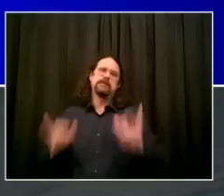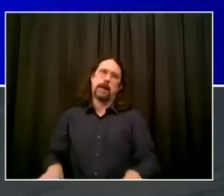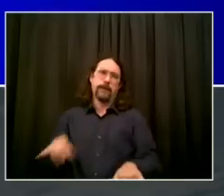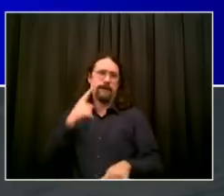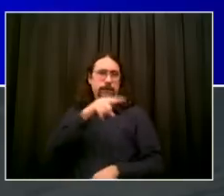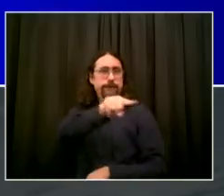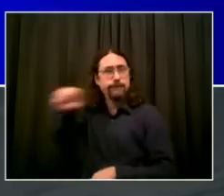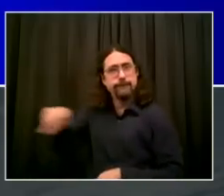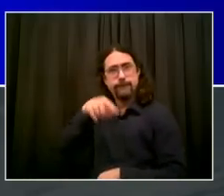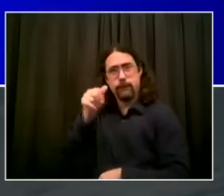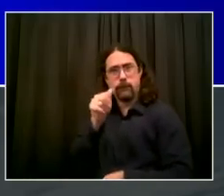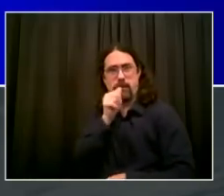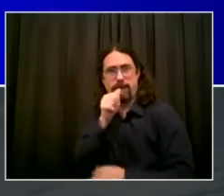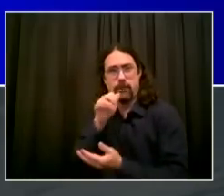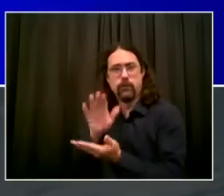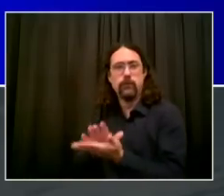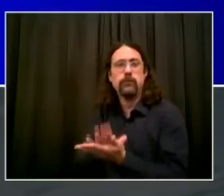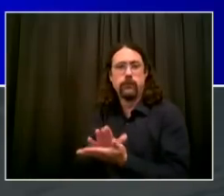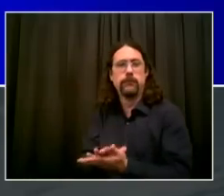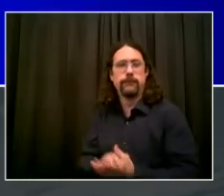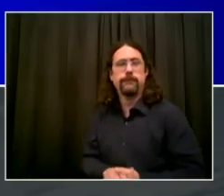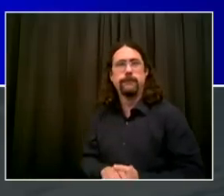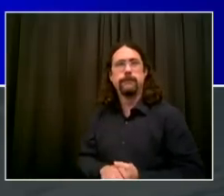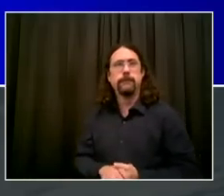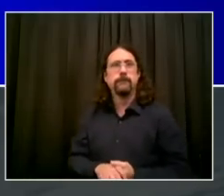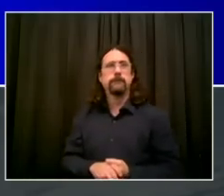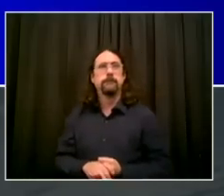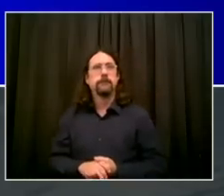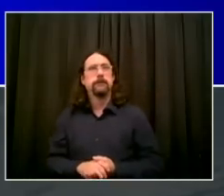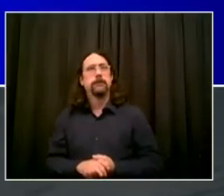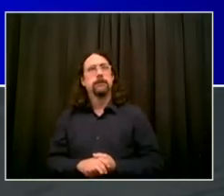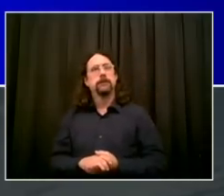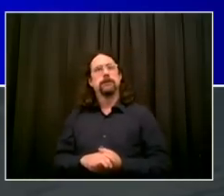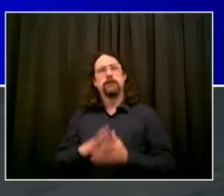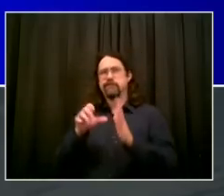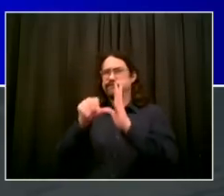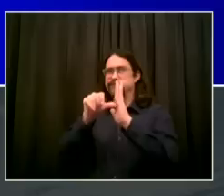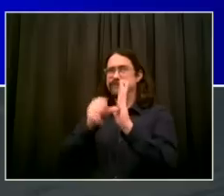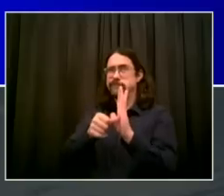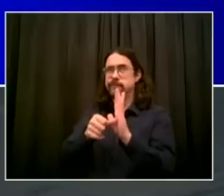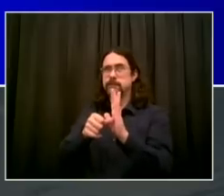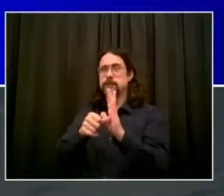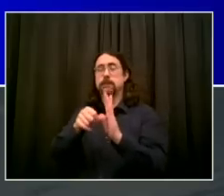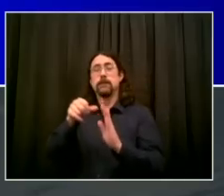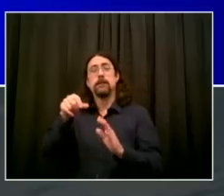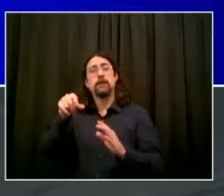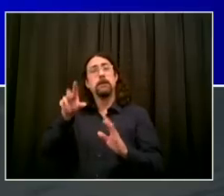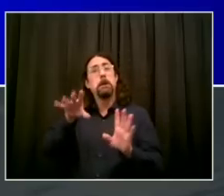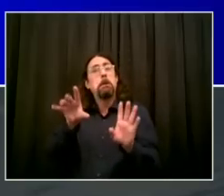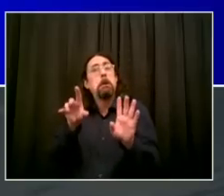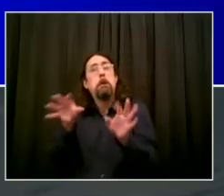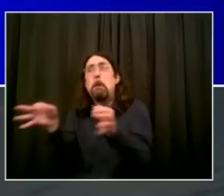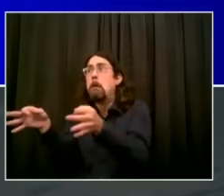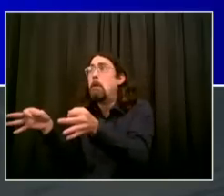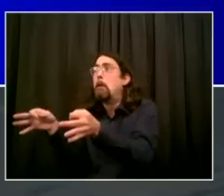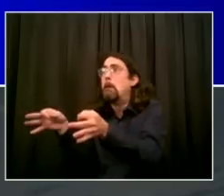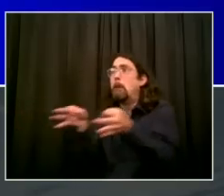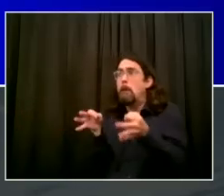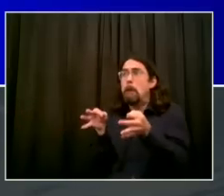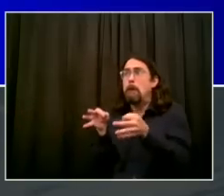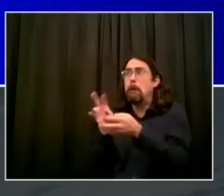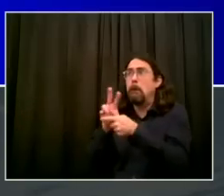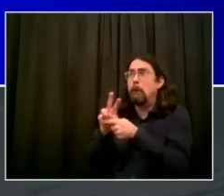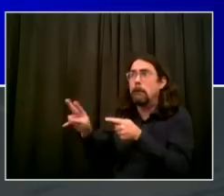Tuesday, the earliest they could come back is Wednesday, October 21st. But obviously, we'll be talking about in advance of that to tell people what direction things are going